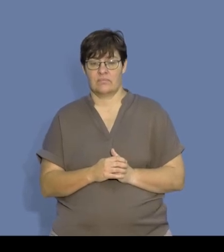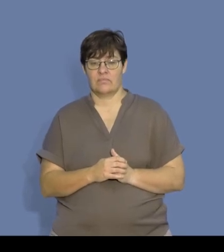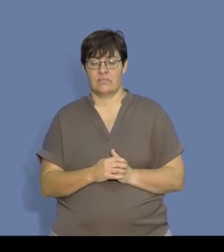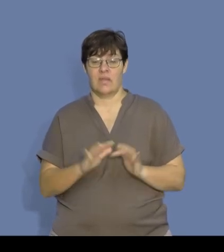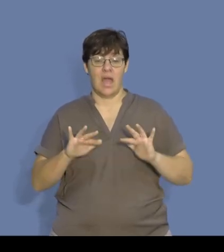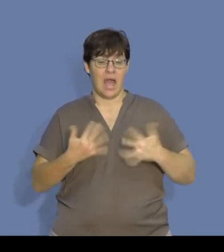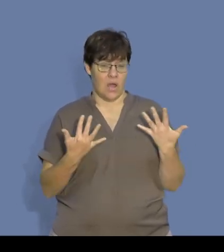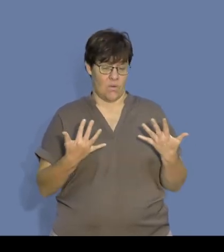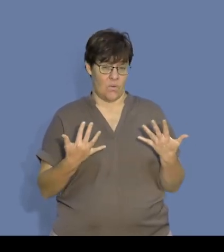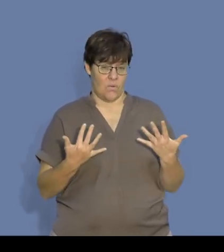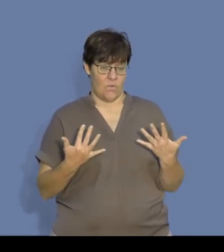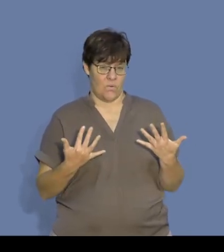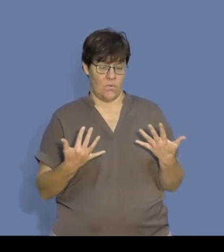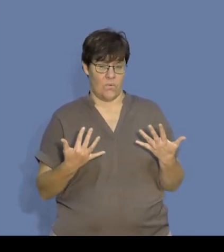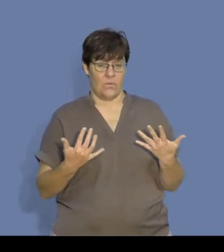does,